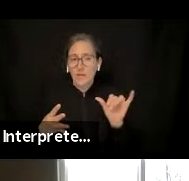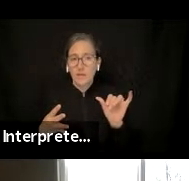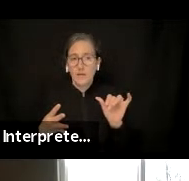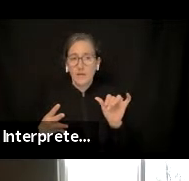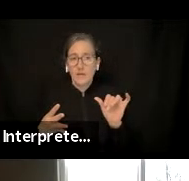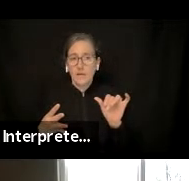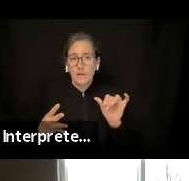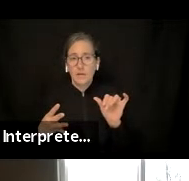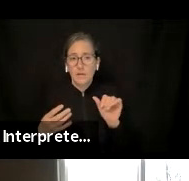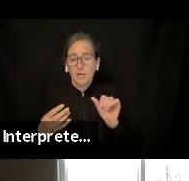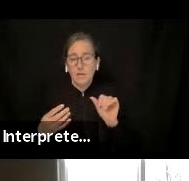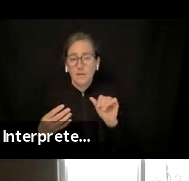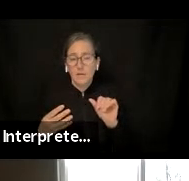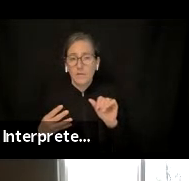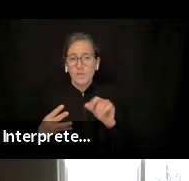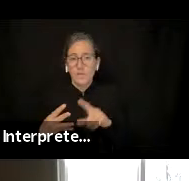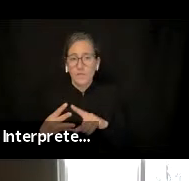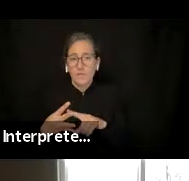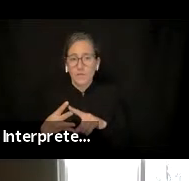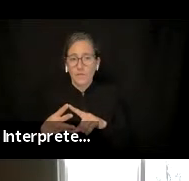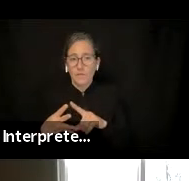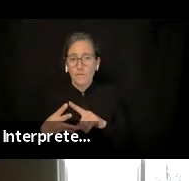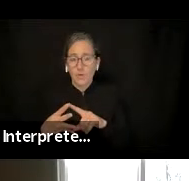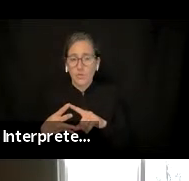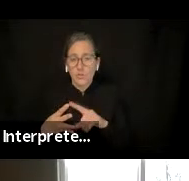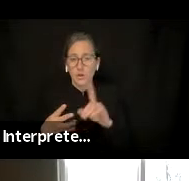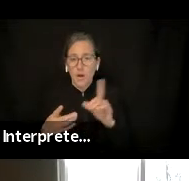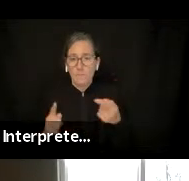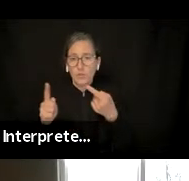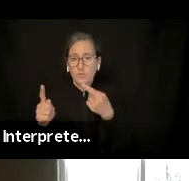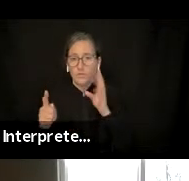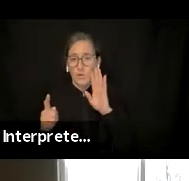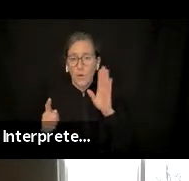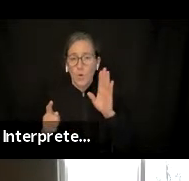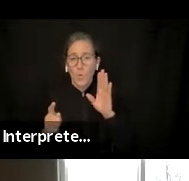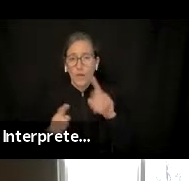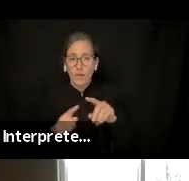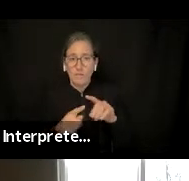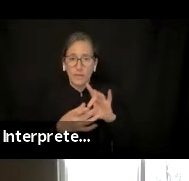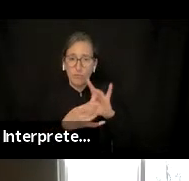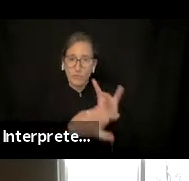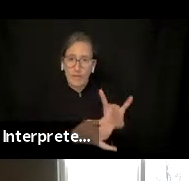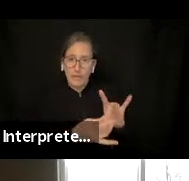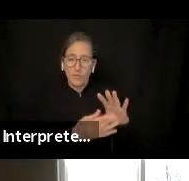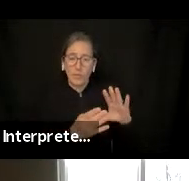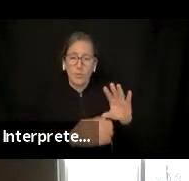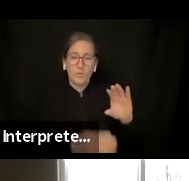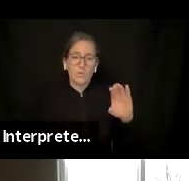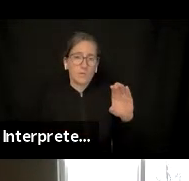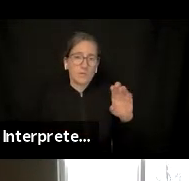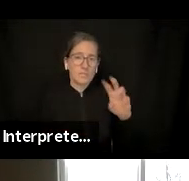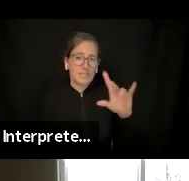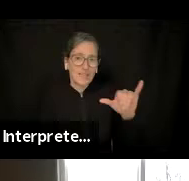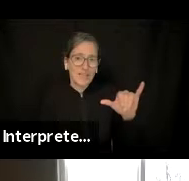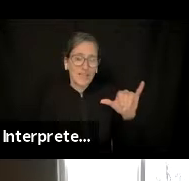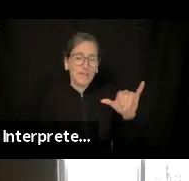city council. The first objective is going to move on the city council and the city goals that are being